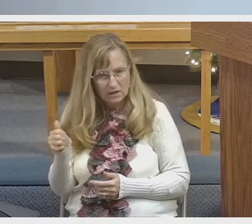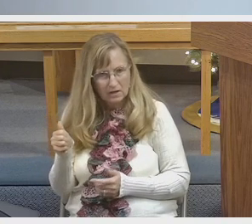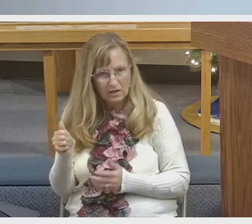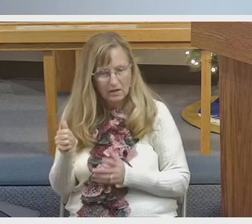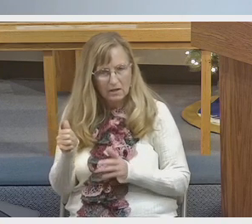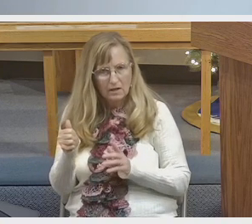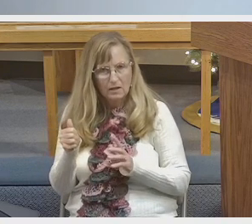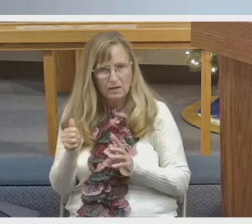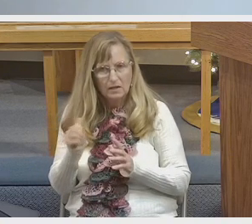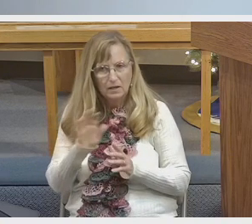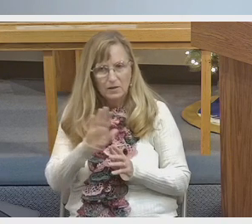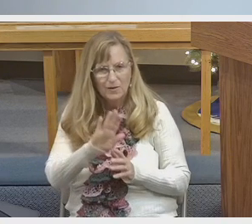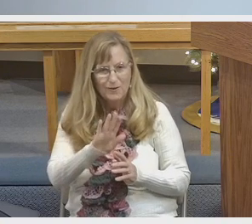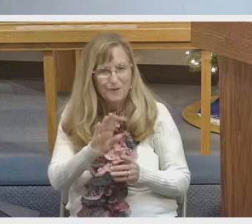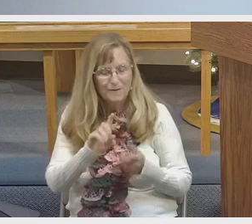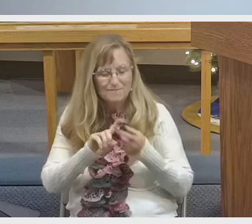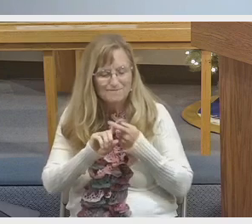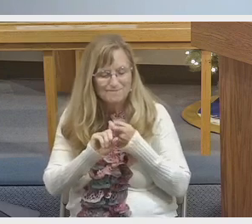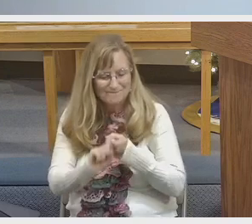and kindest friend.